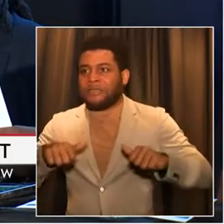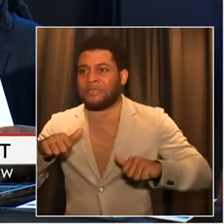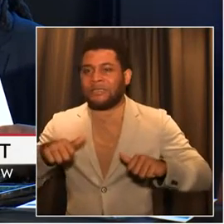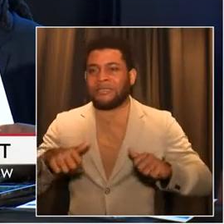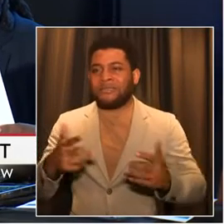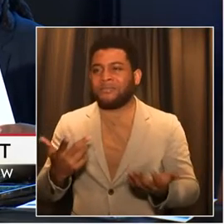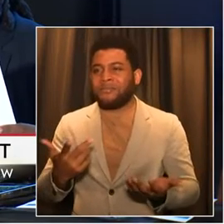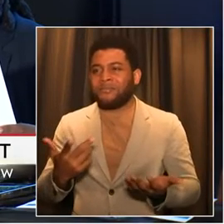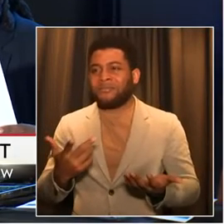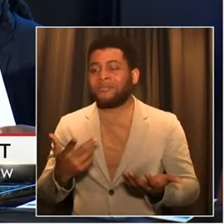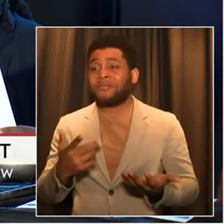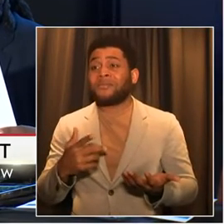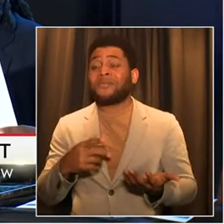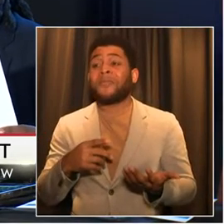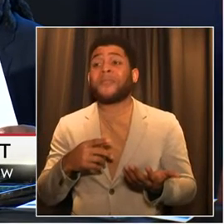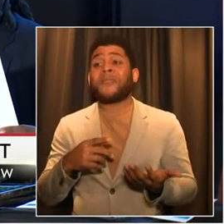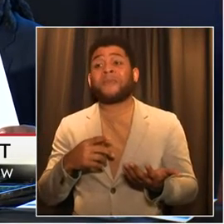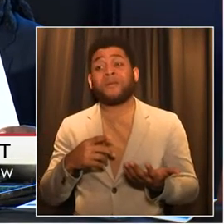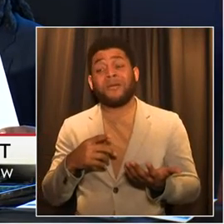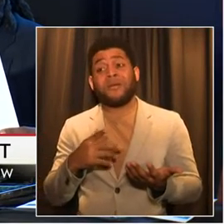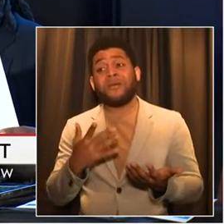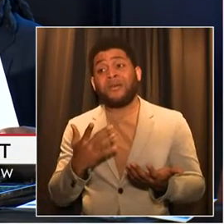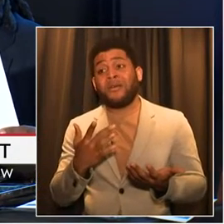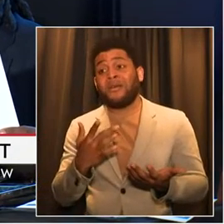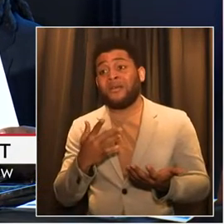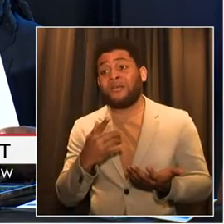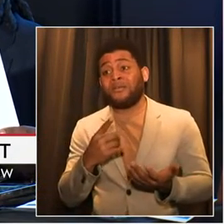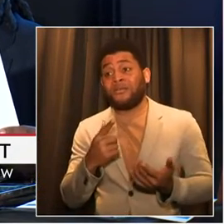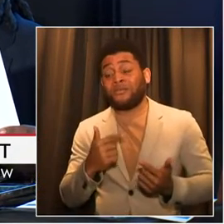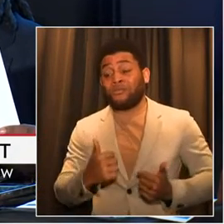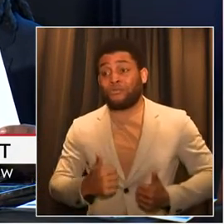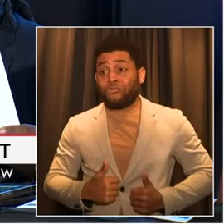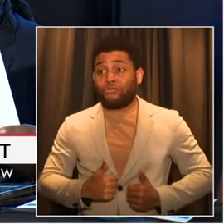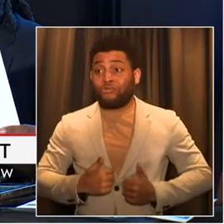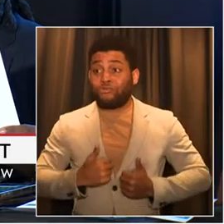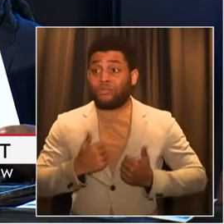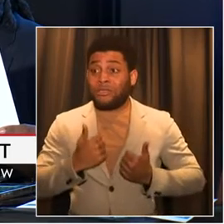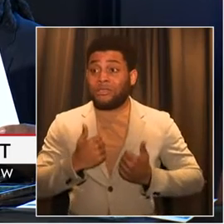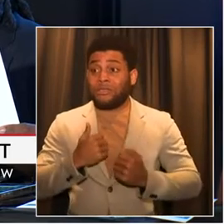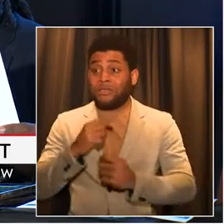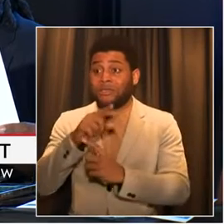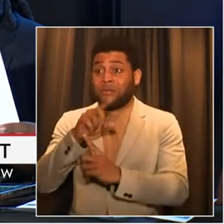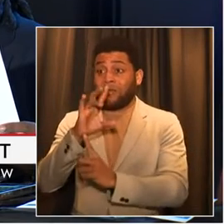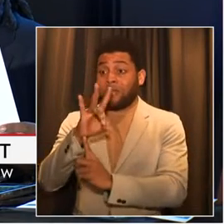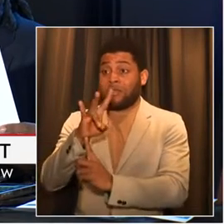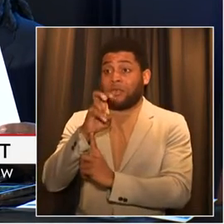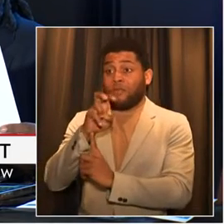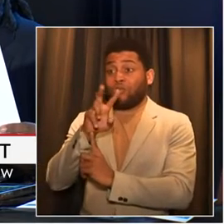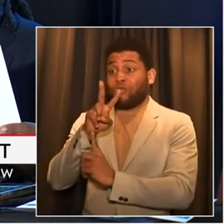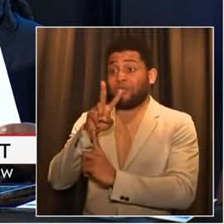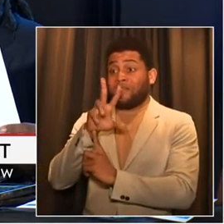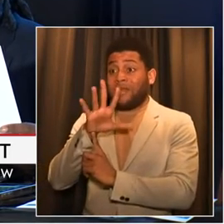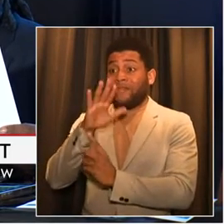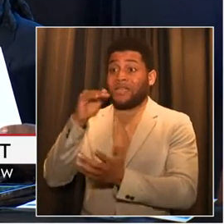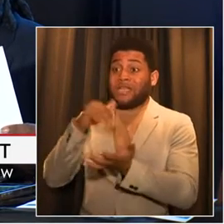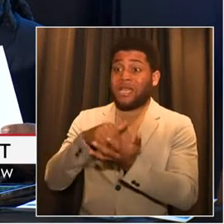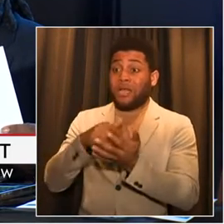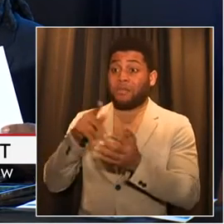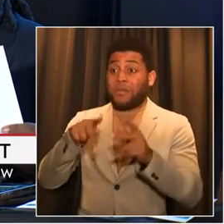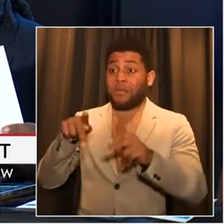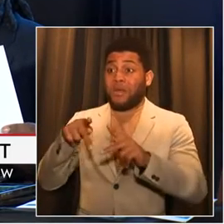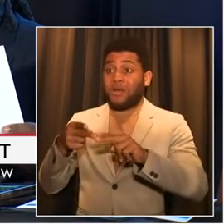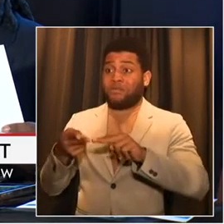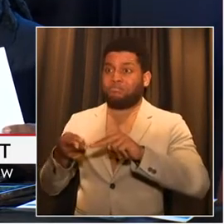getting our residents to a population of 725,000, and increase economic